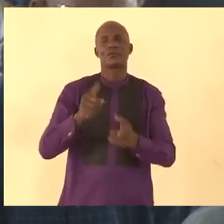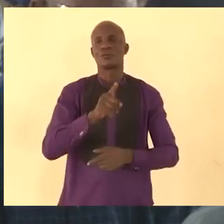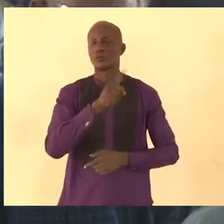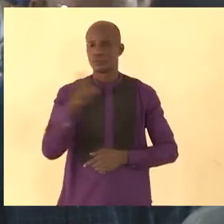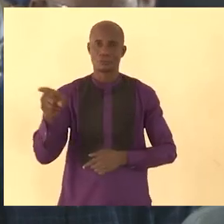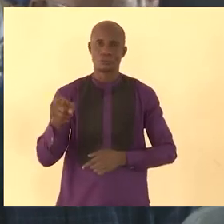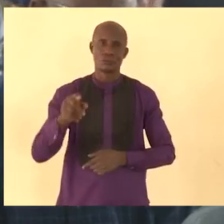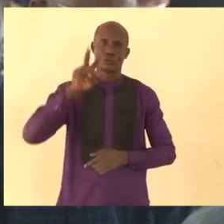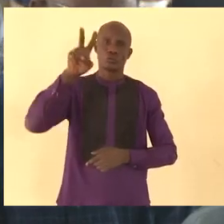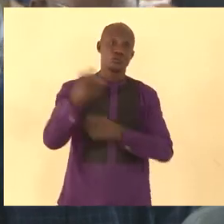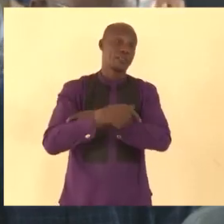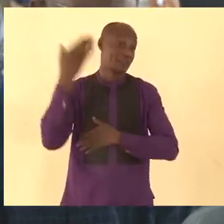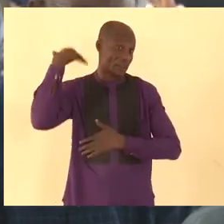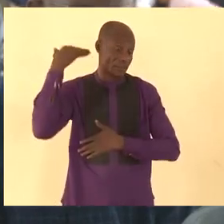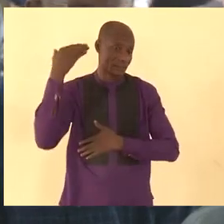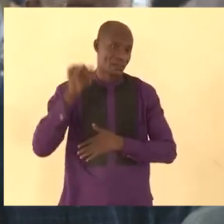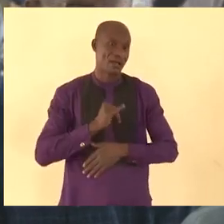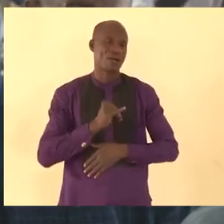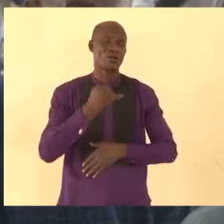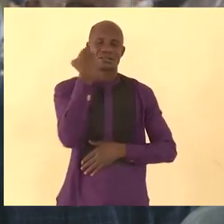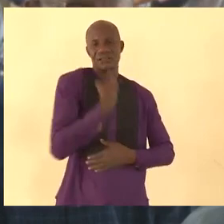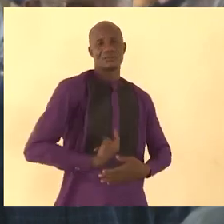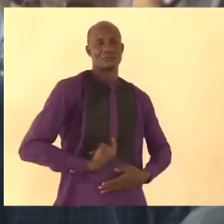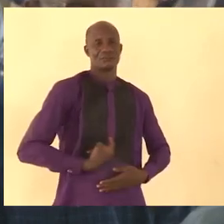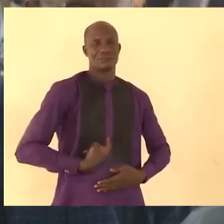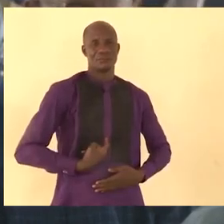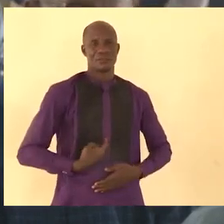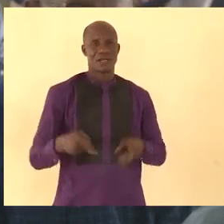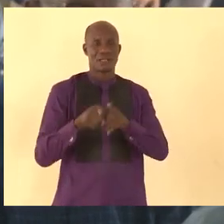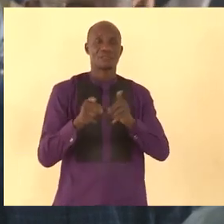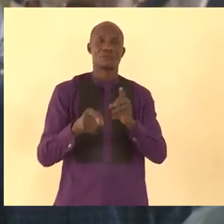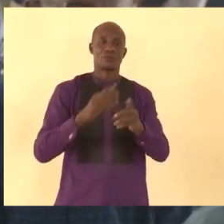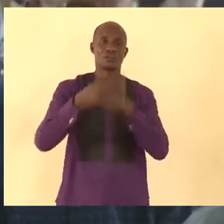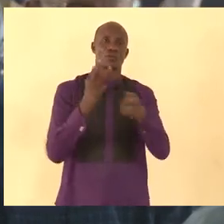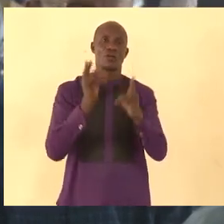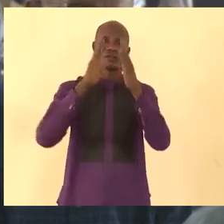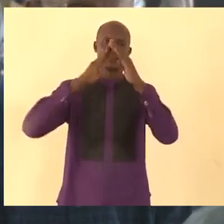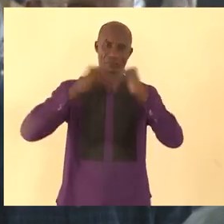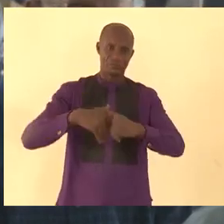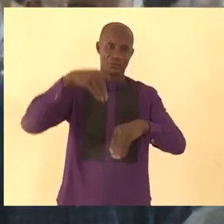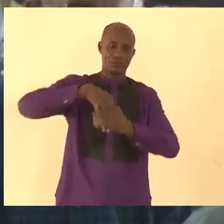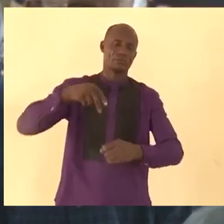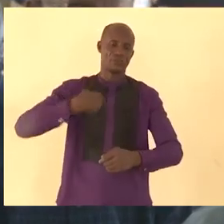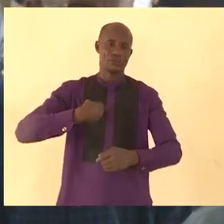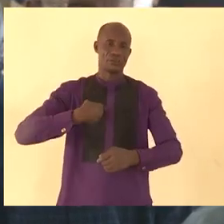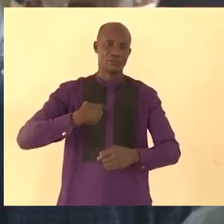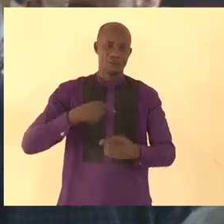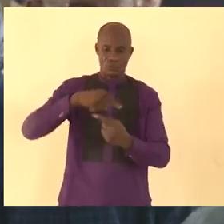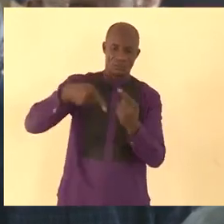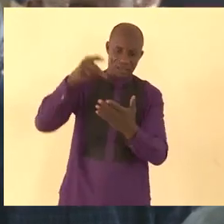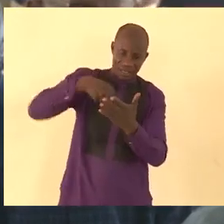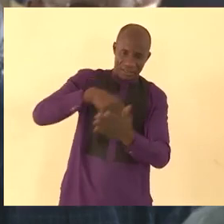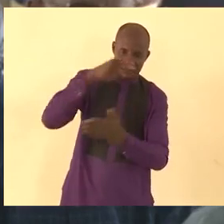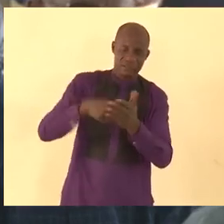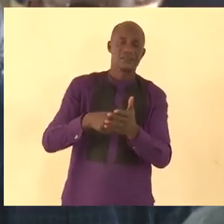was miserable. I was lonely. I felt as if the world was carving onto me. But when I read this message, I knew